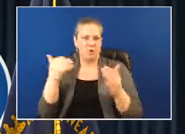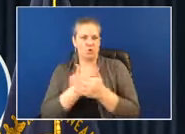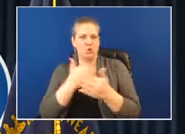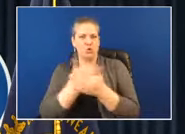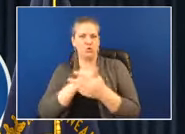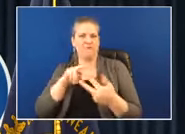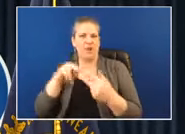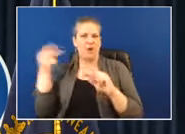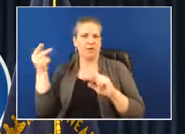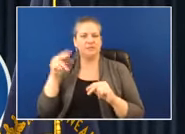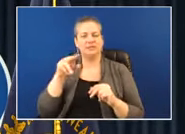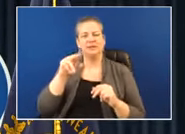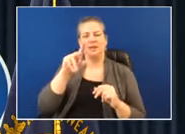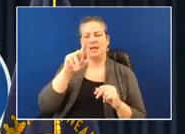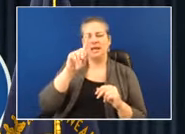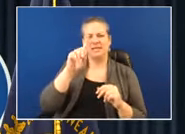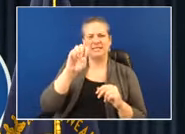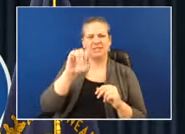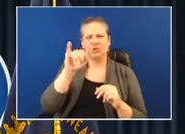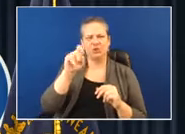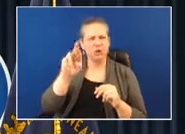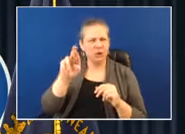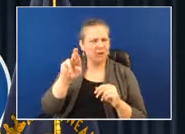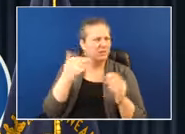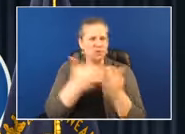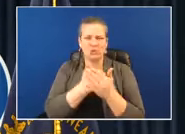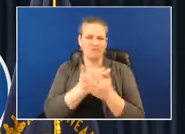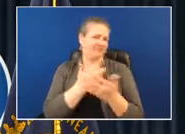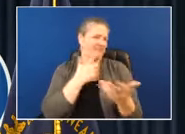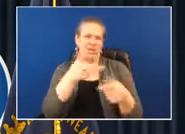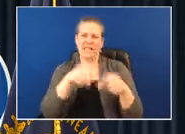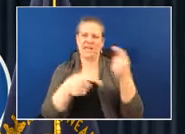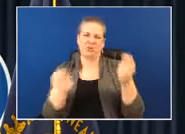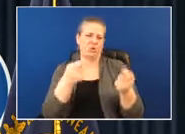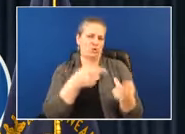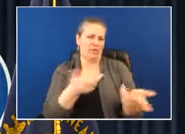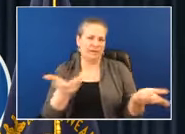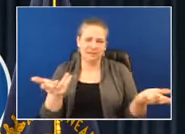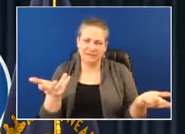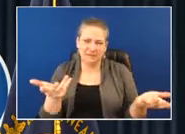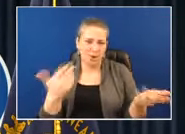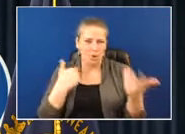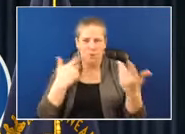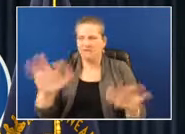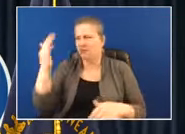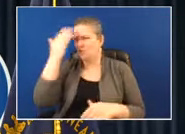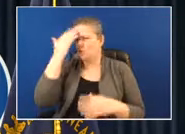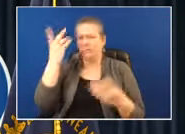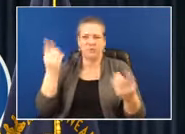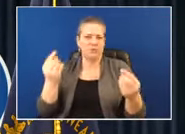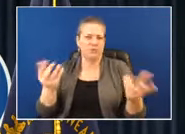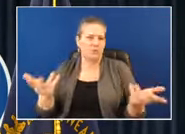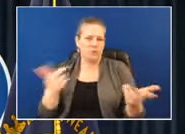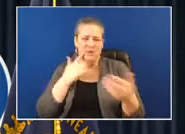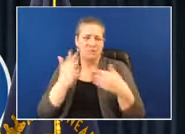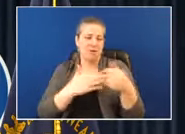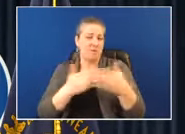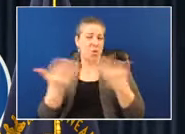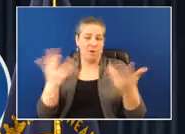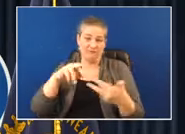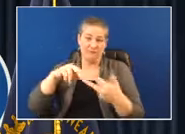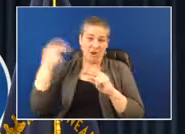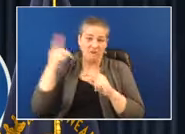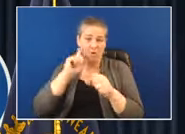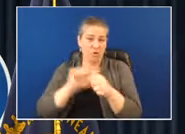worry about things you can't control anyway. And the way you can control it, we already know. Regardless of whatever the variant is, you need to do these